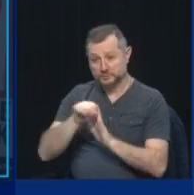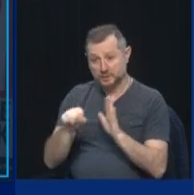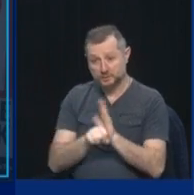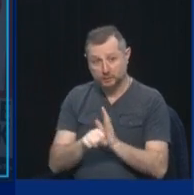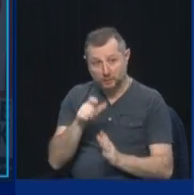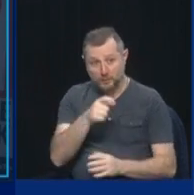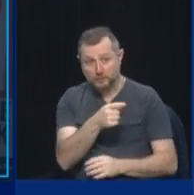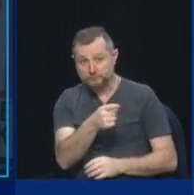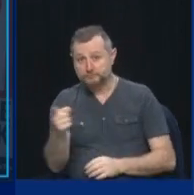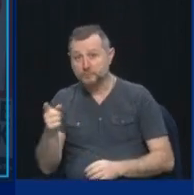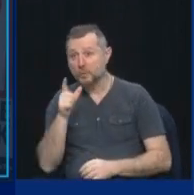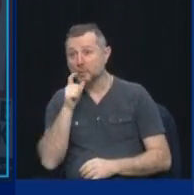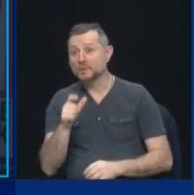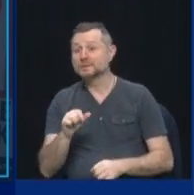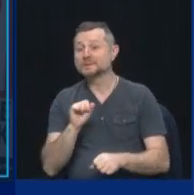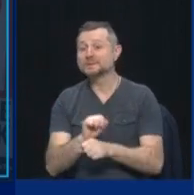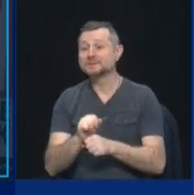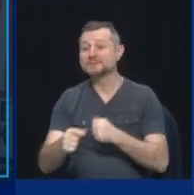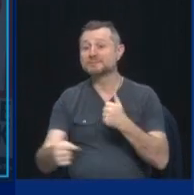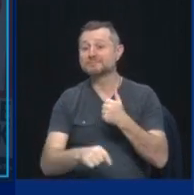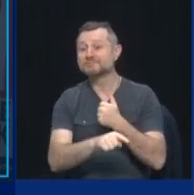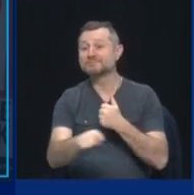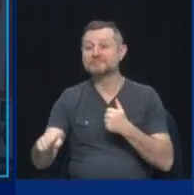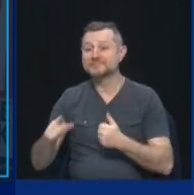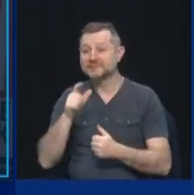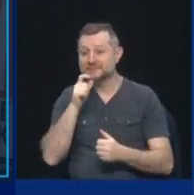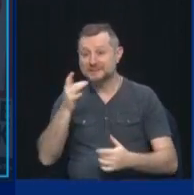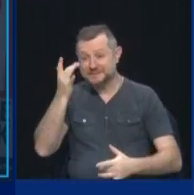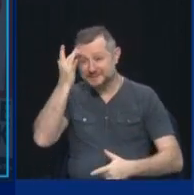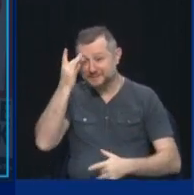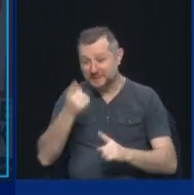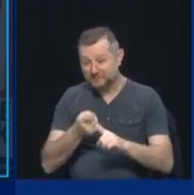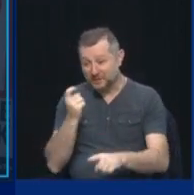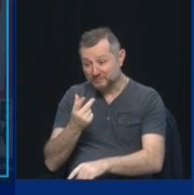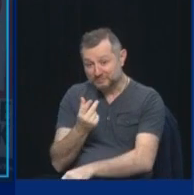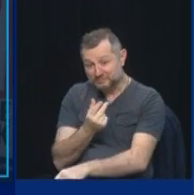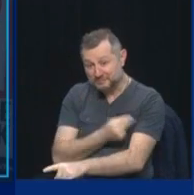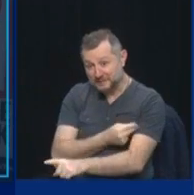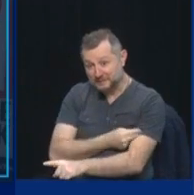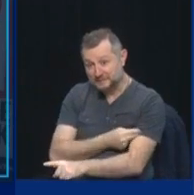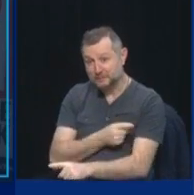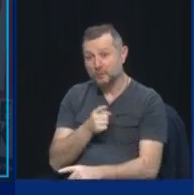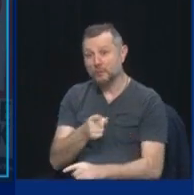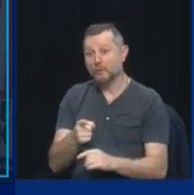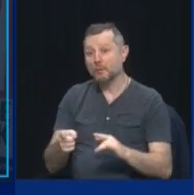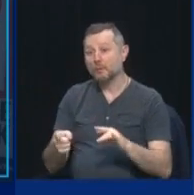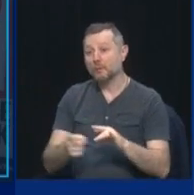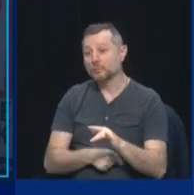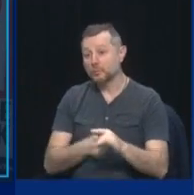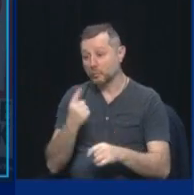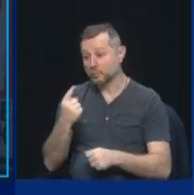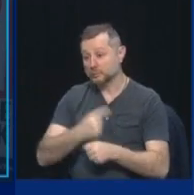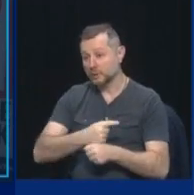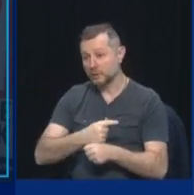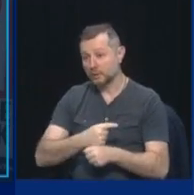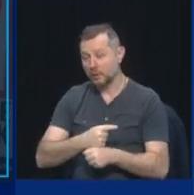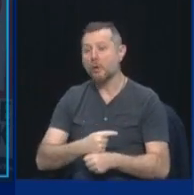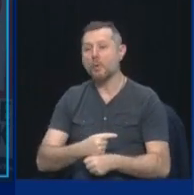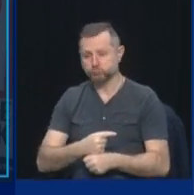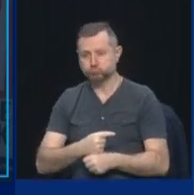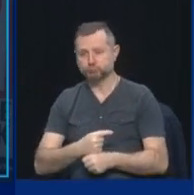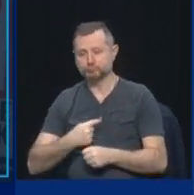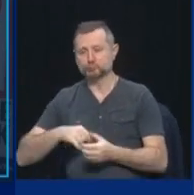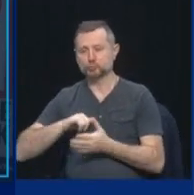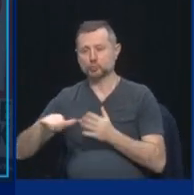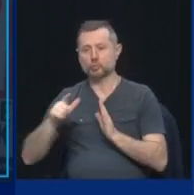effects and they take off a day, that by law will be considered a paid